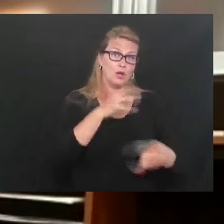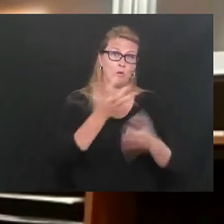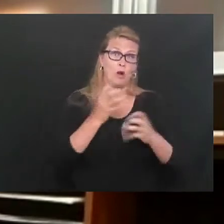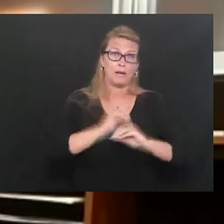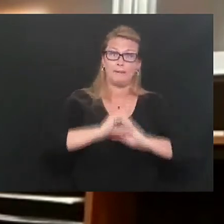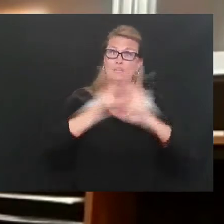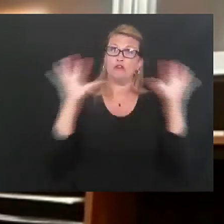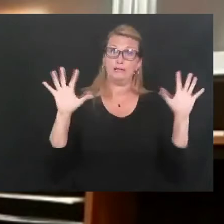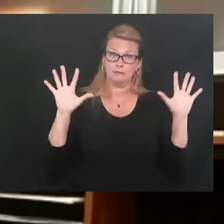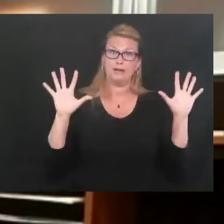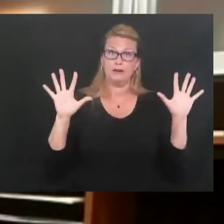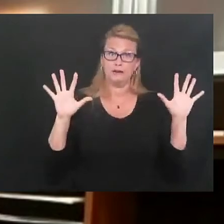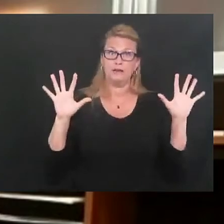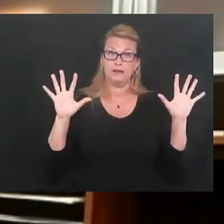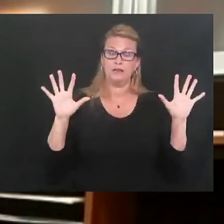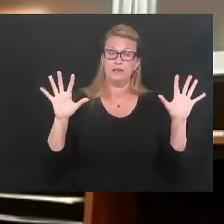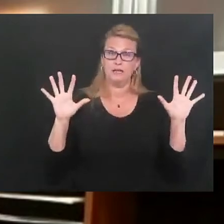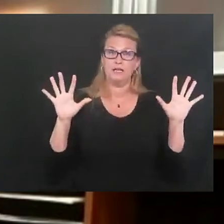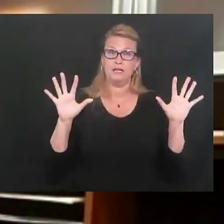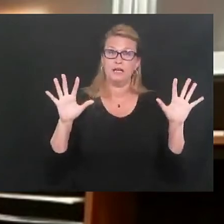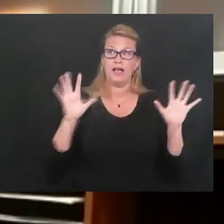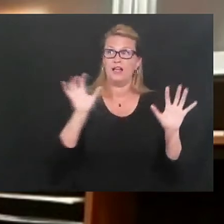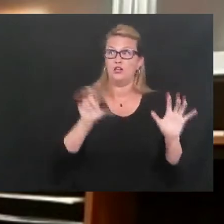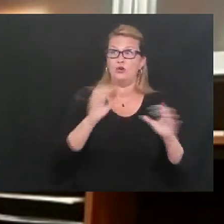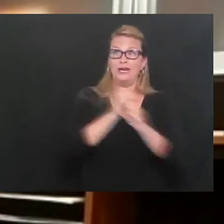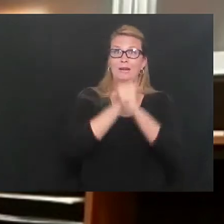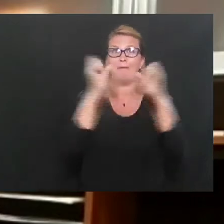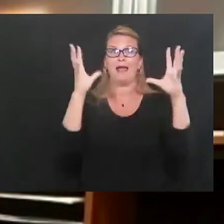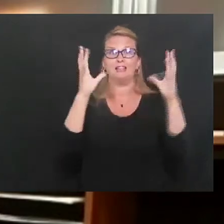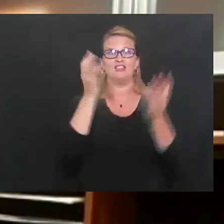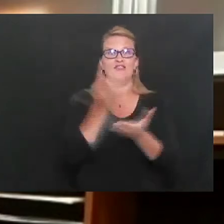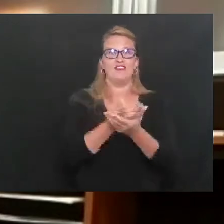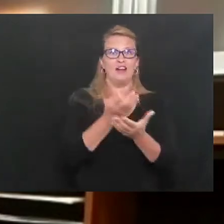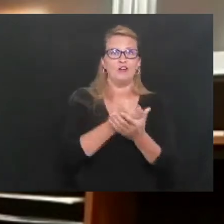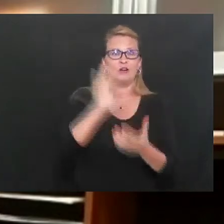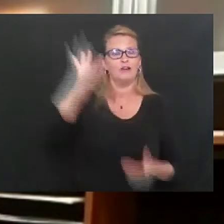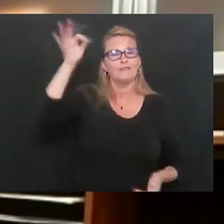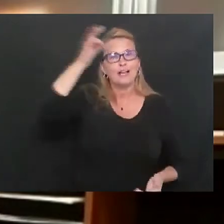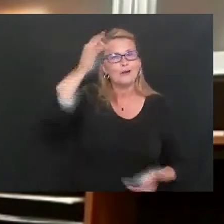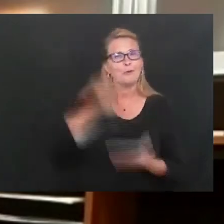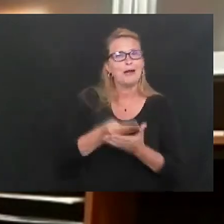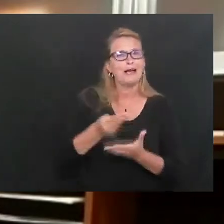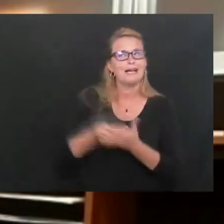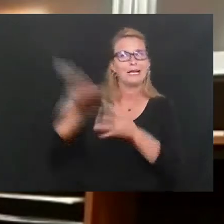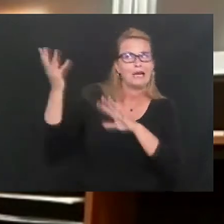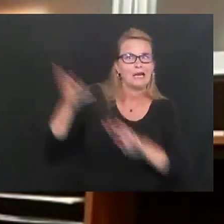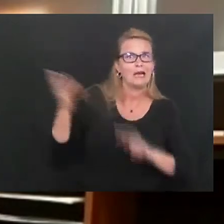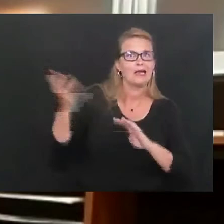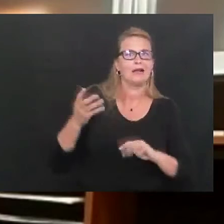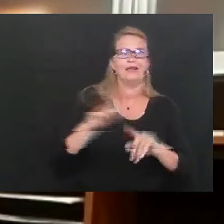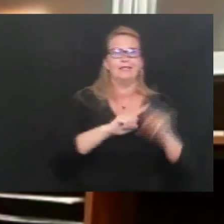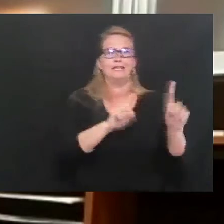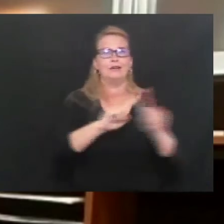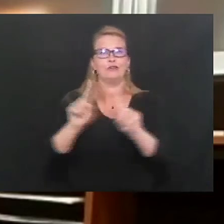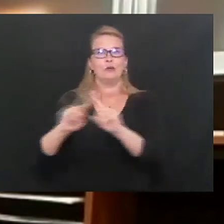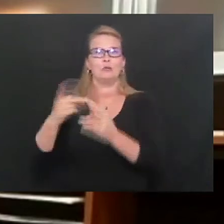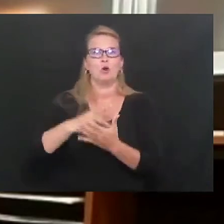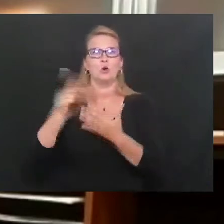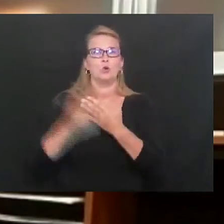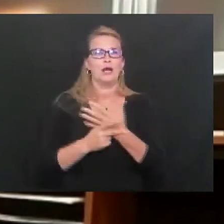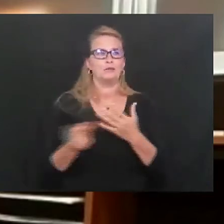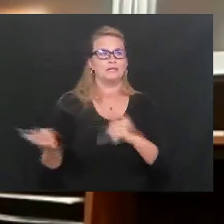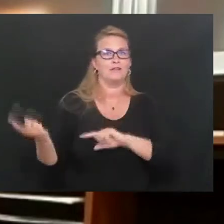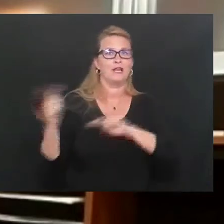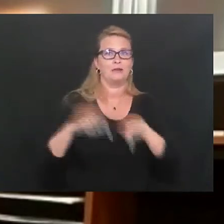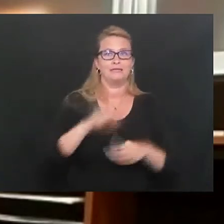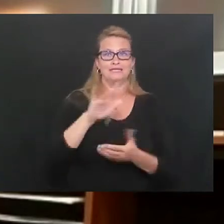transparent. As you can imagine, with the influx of federal dollars, all the different programs, all the different issues around unemployment since middle of